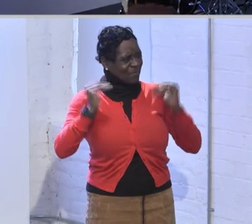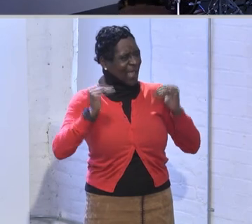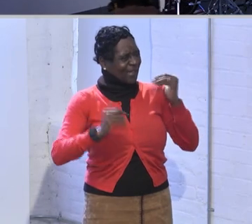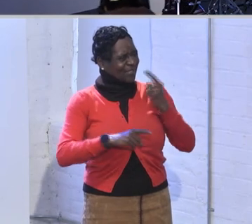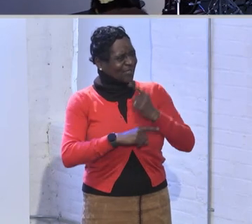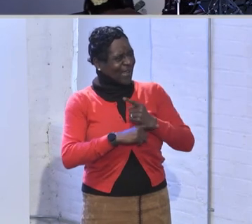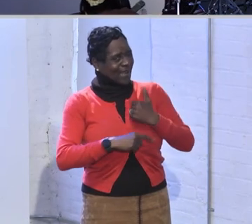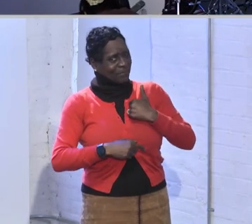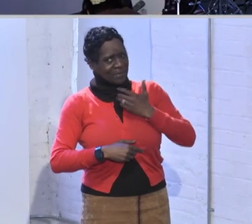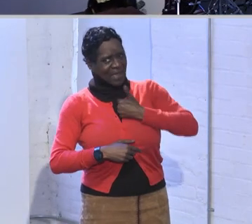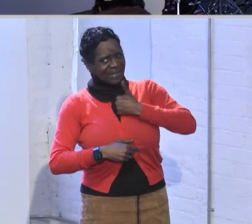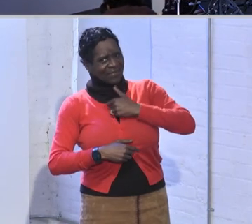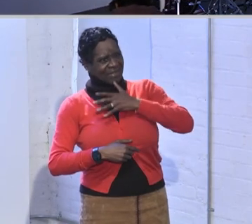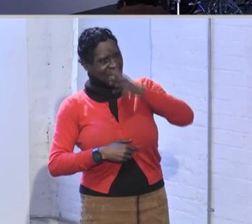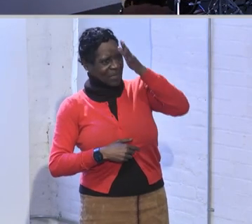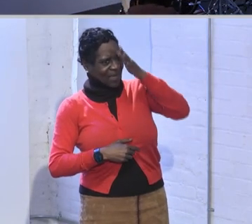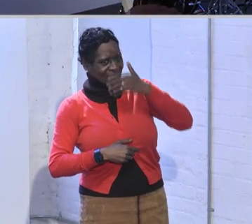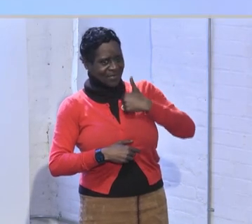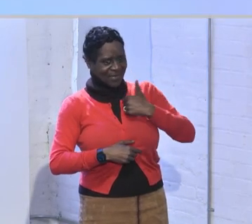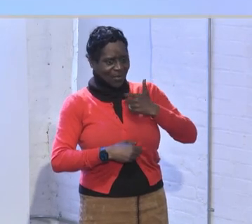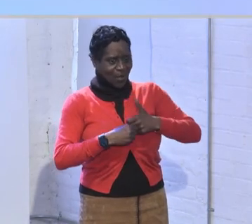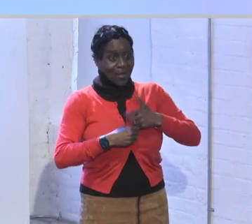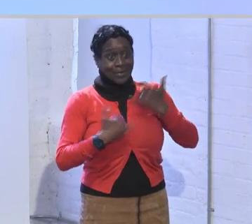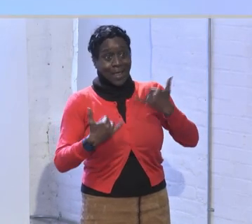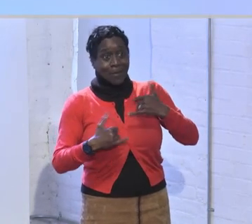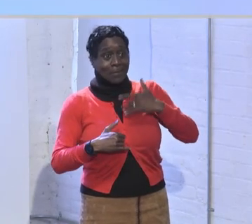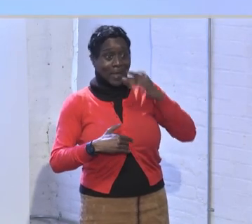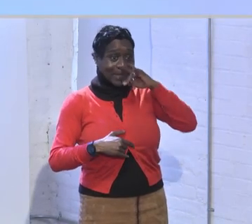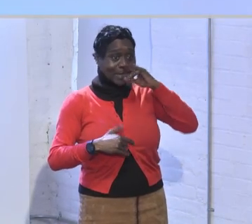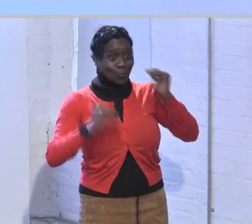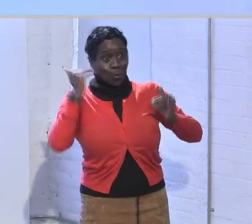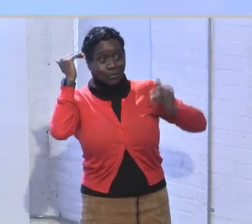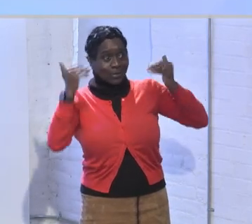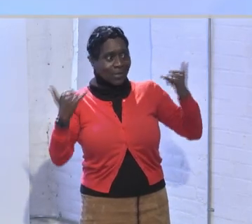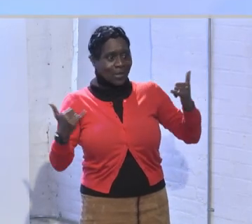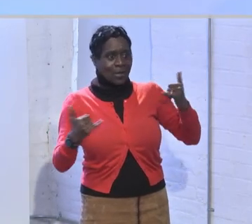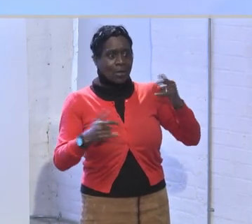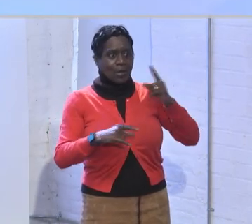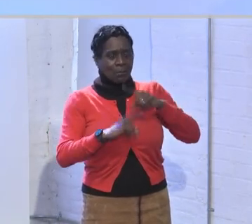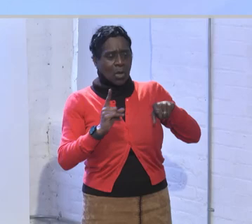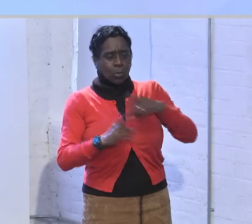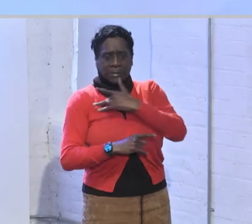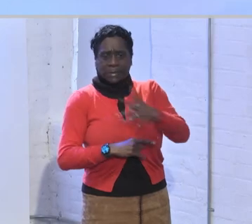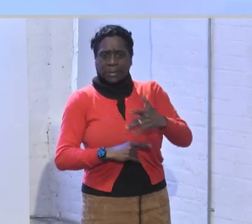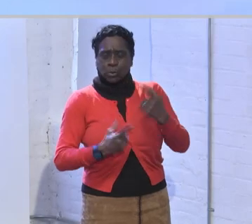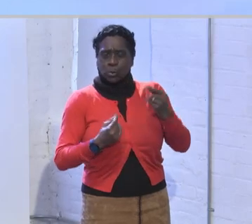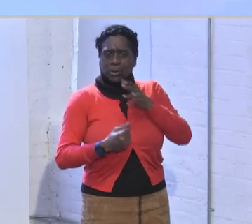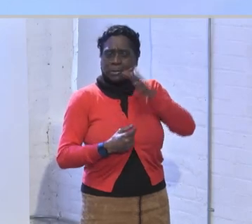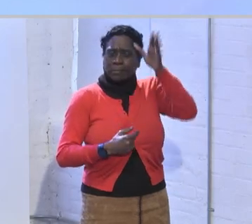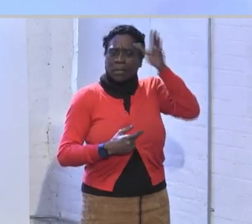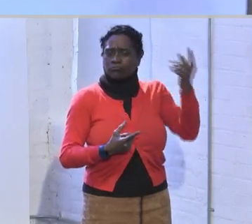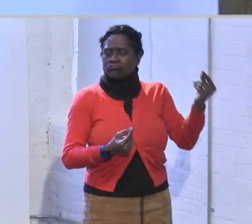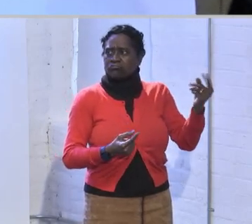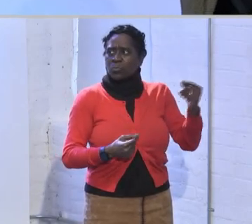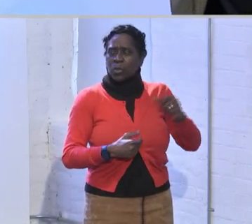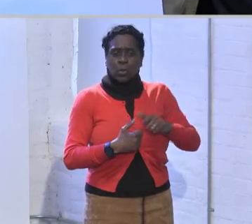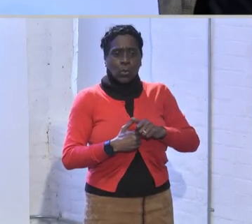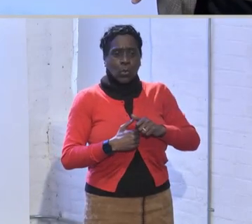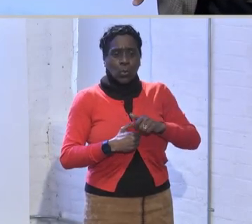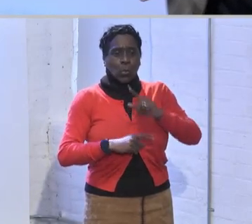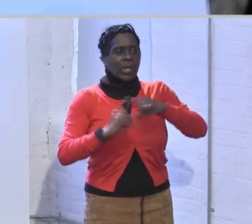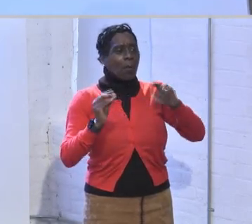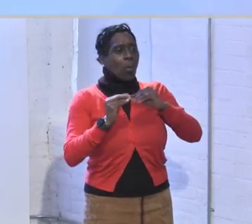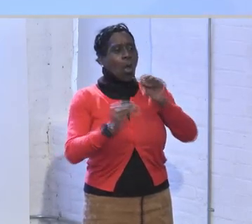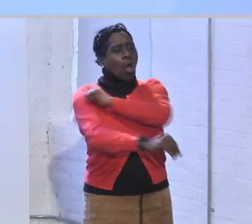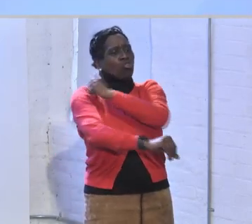parent with kids out of the house now. What we seem to do is we have